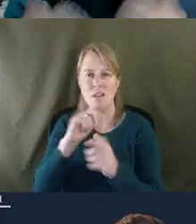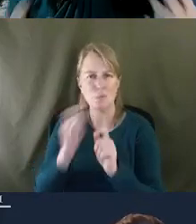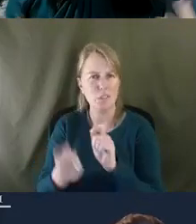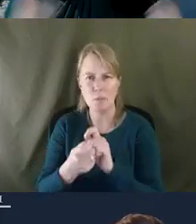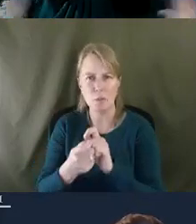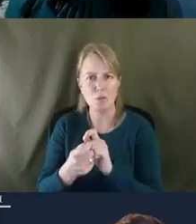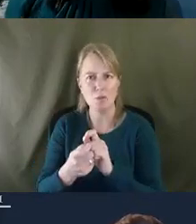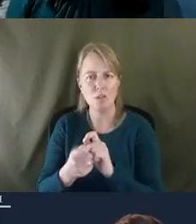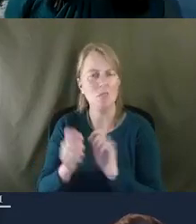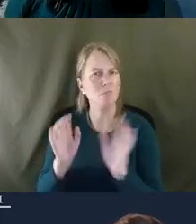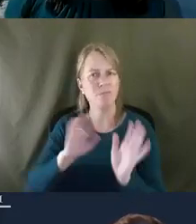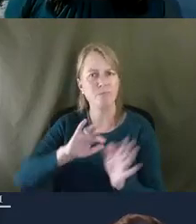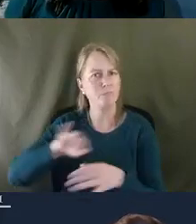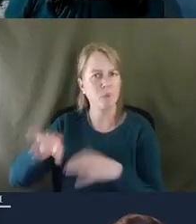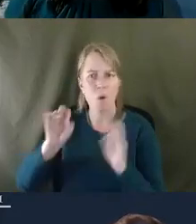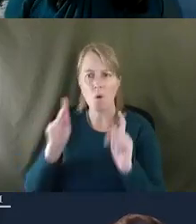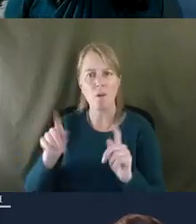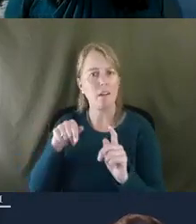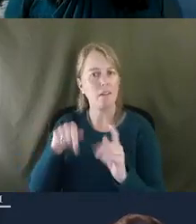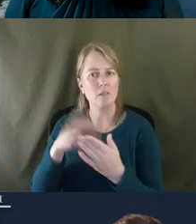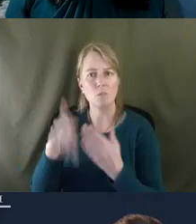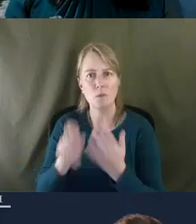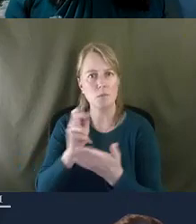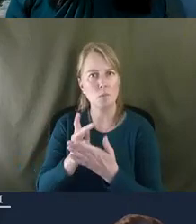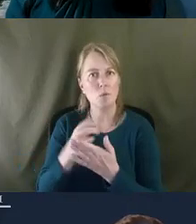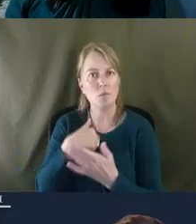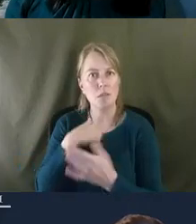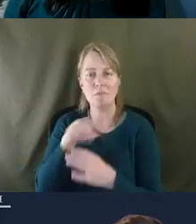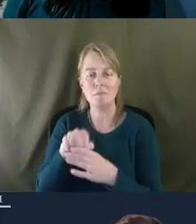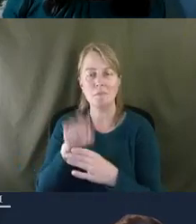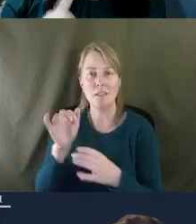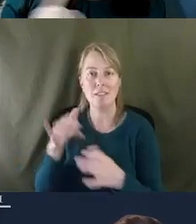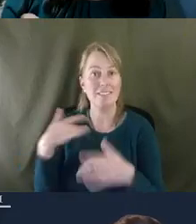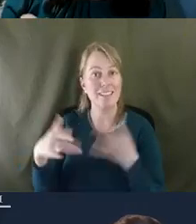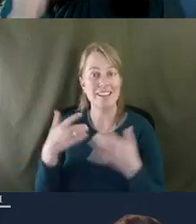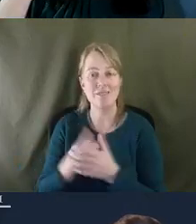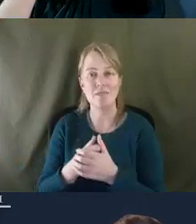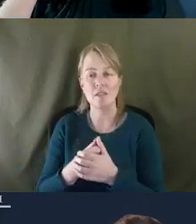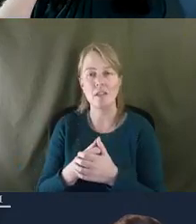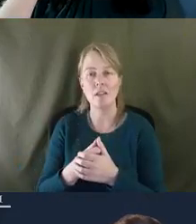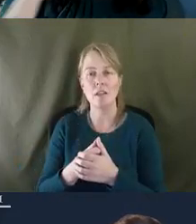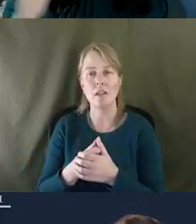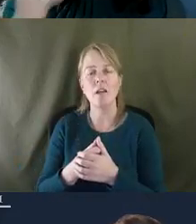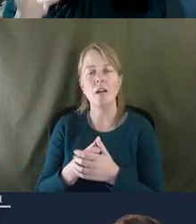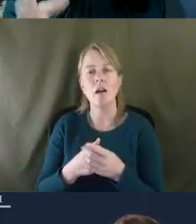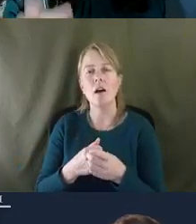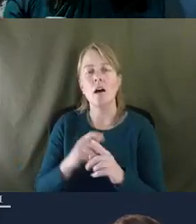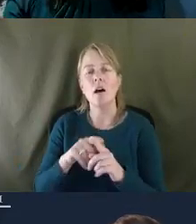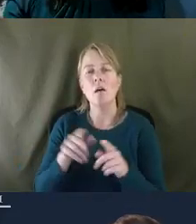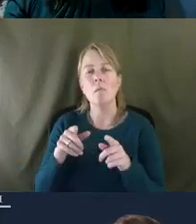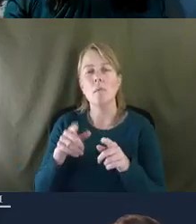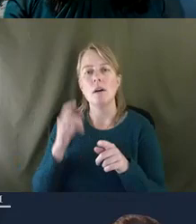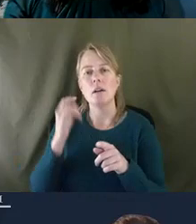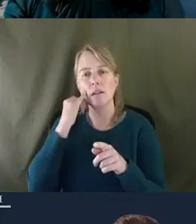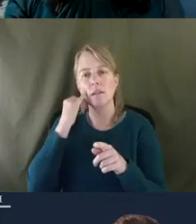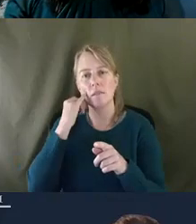just be, okay, this is what we're doing. That's exciting. I think that was hitting with me that when you're in a pair